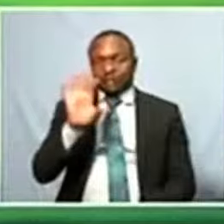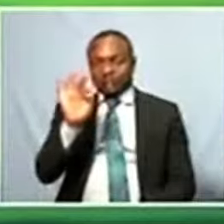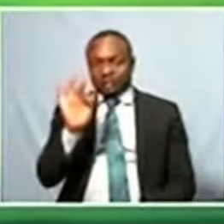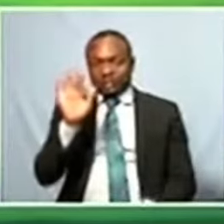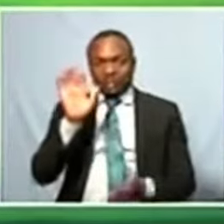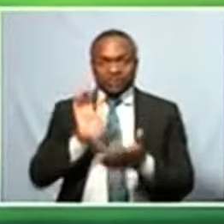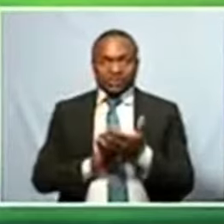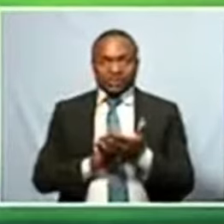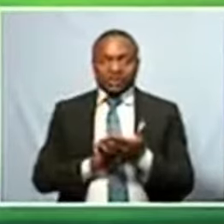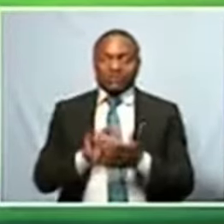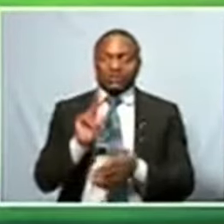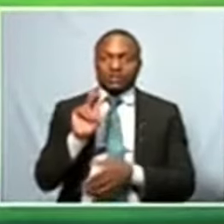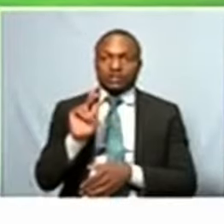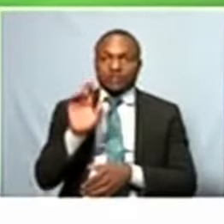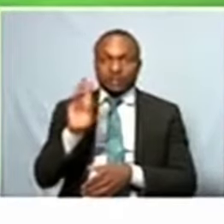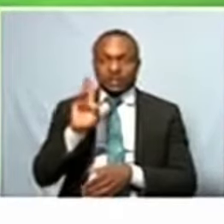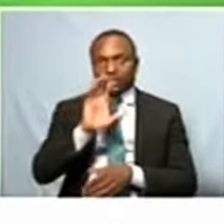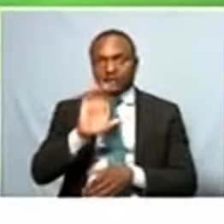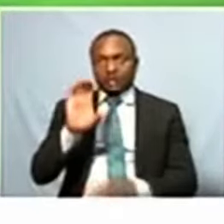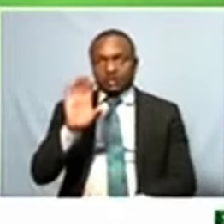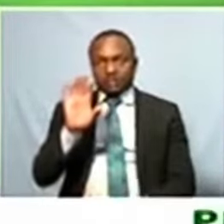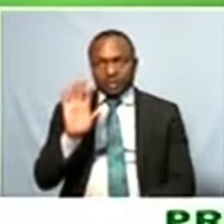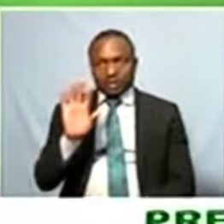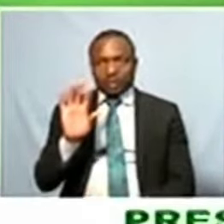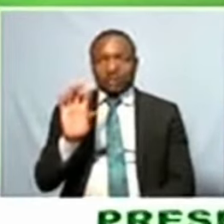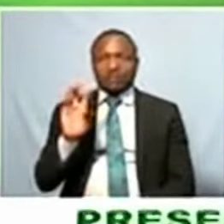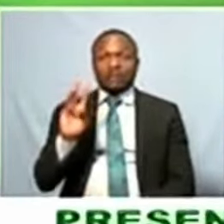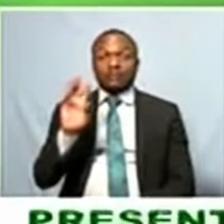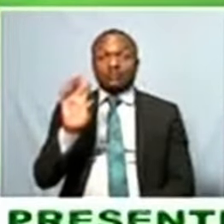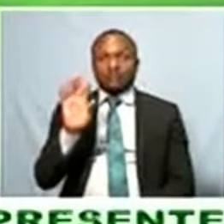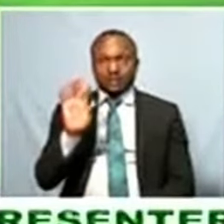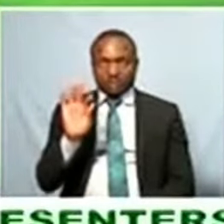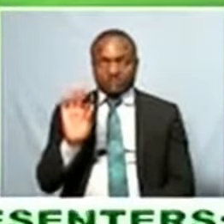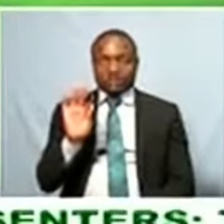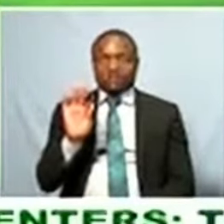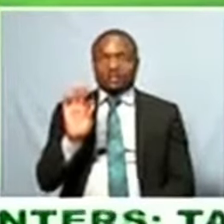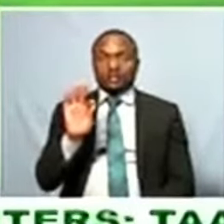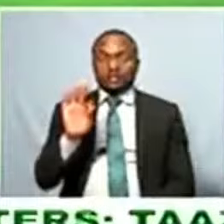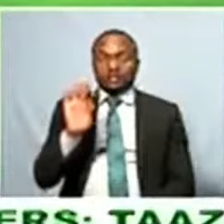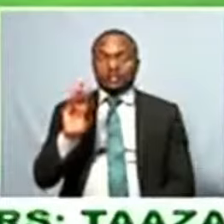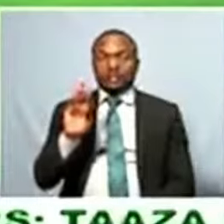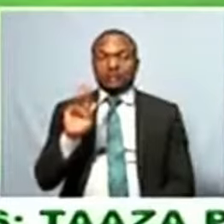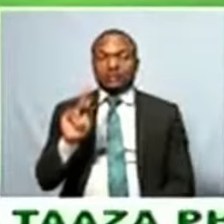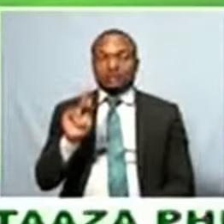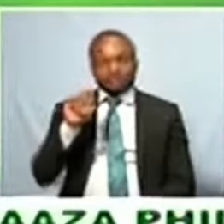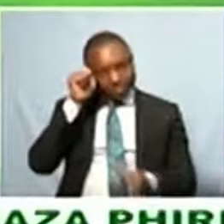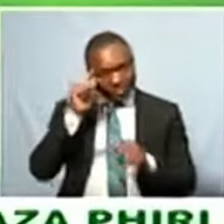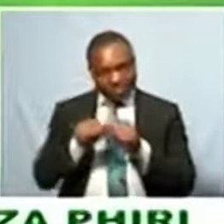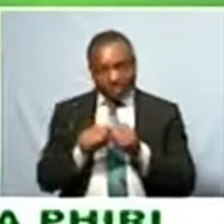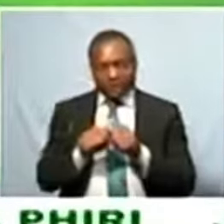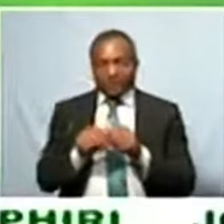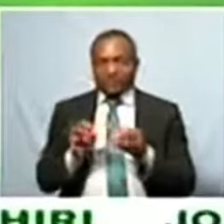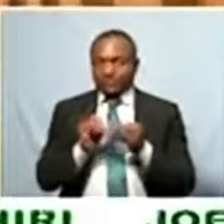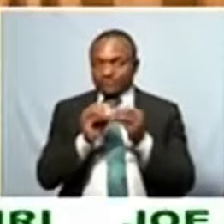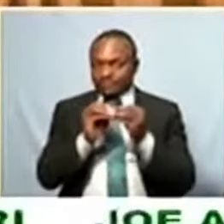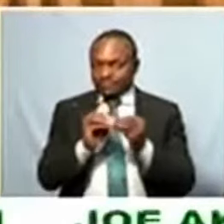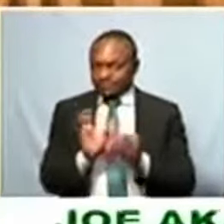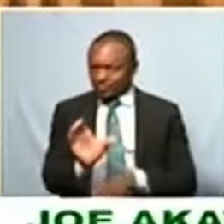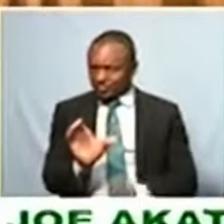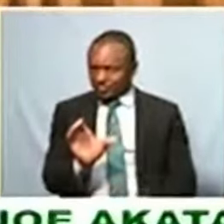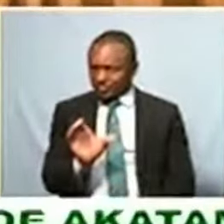248,119,000 kwacha, 696 kwacha rather, was agreed to stand as part of the estimates. Head